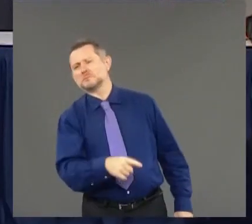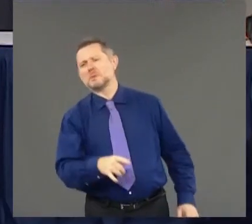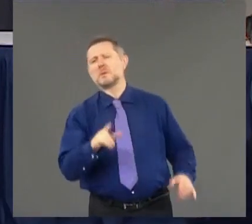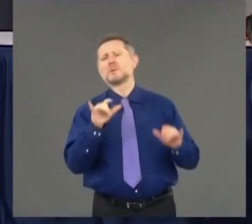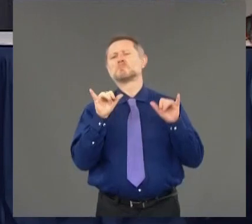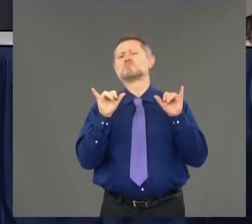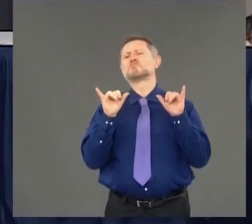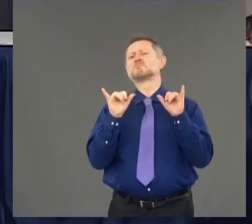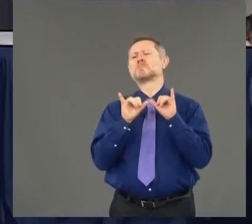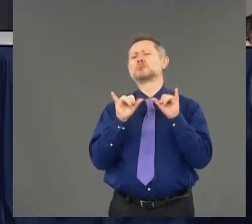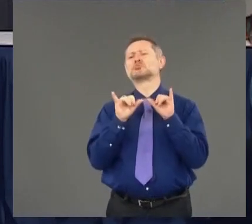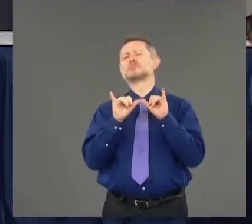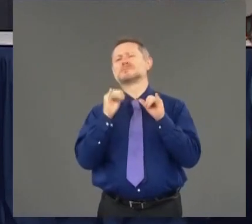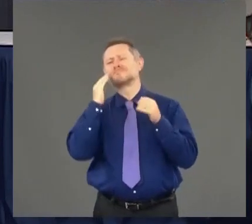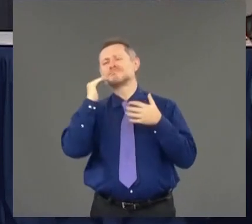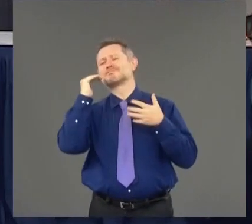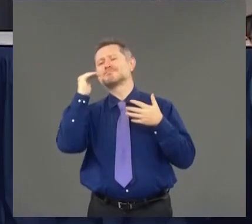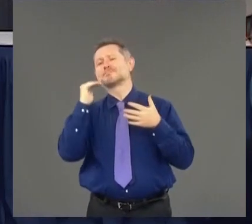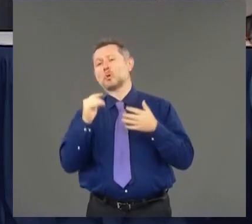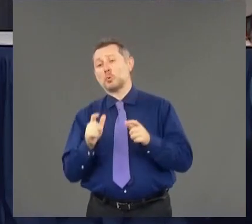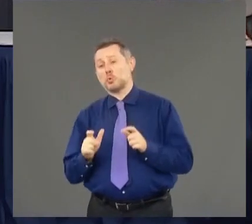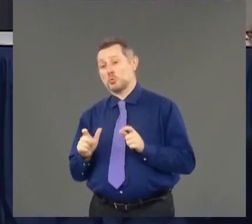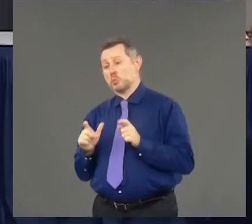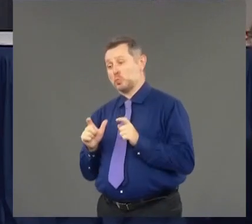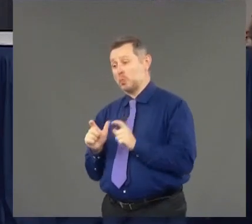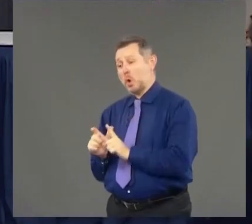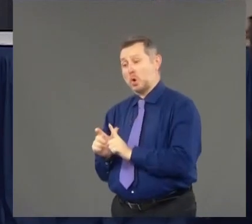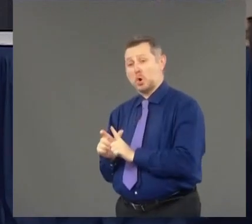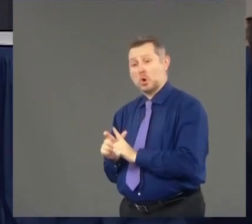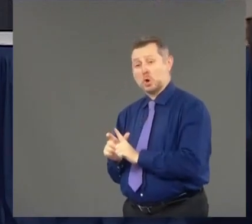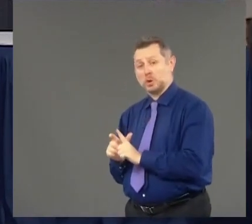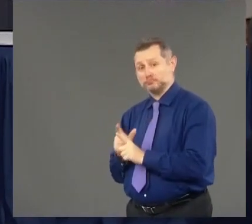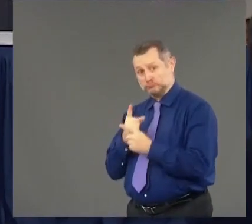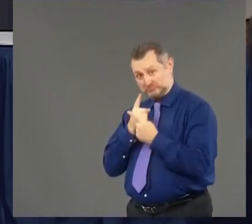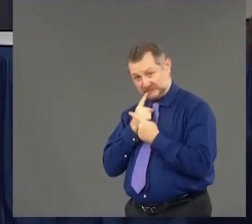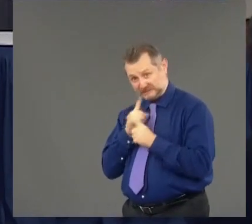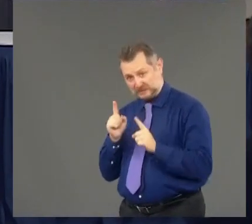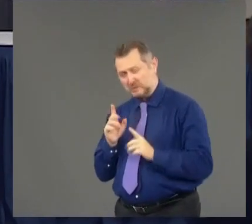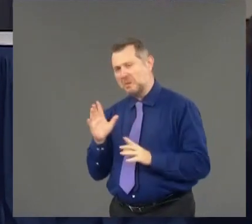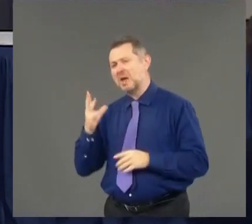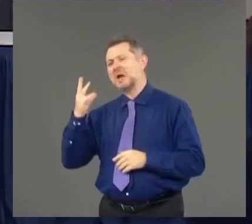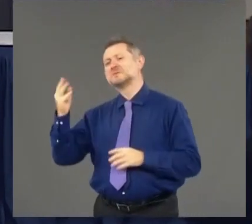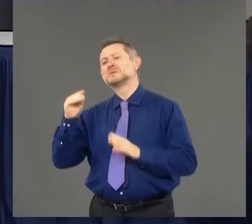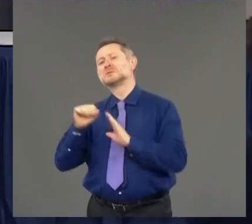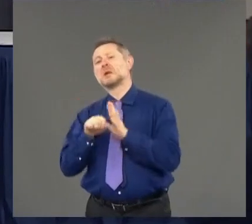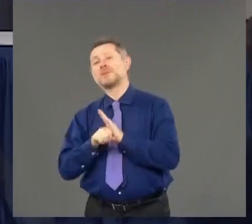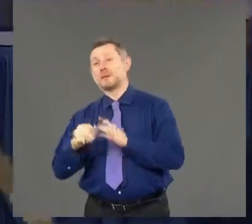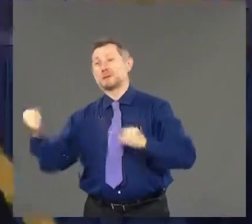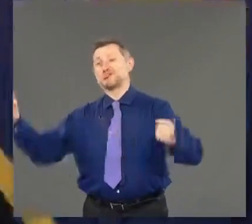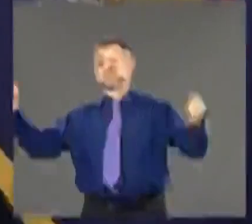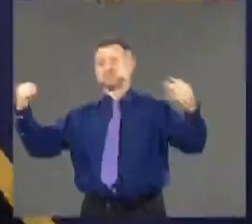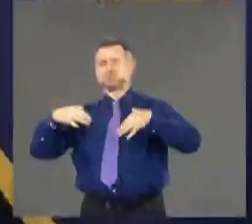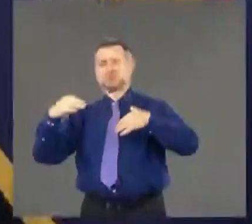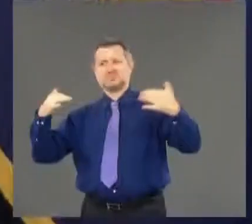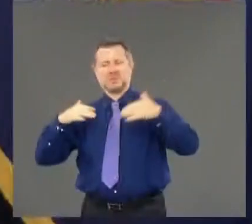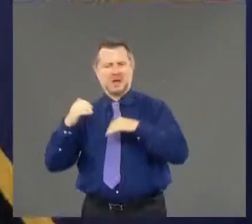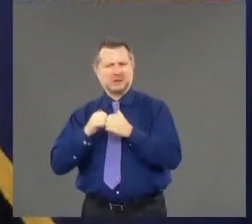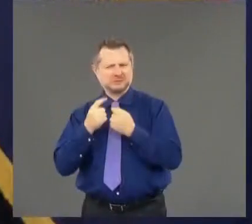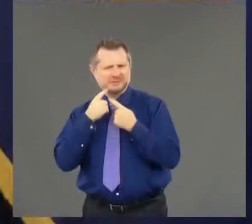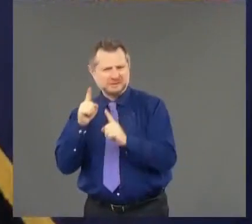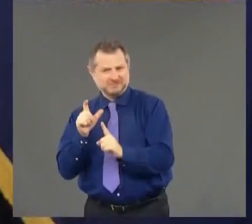the quarantine has been effective, whether it's how many out-of-state visitors are subject to quarantine or anything else? I'll tell you the good news.